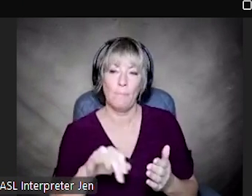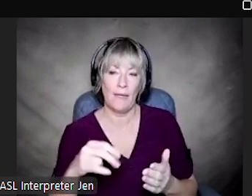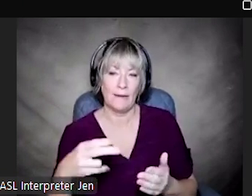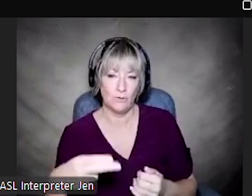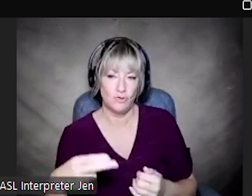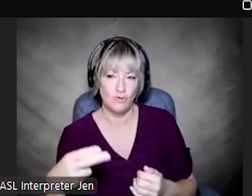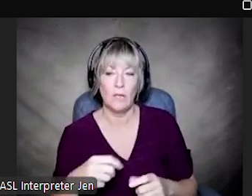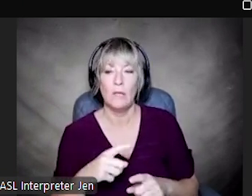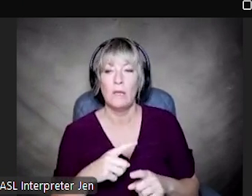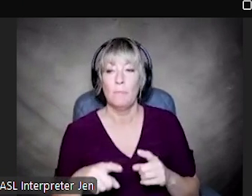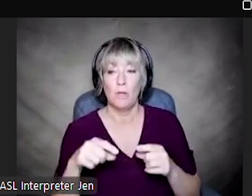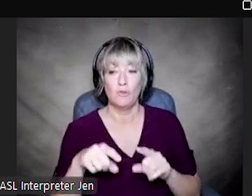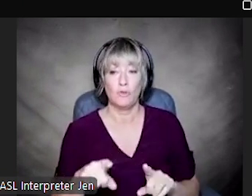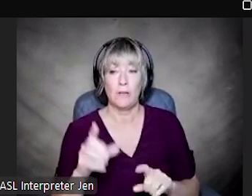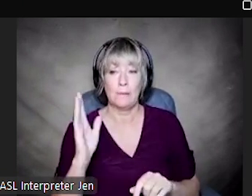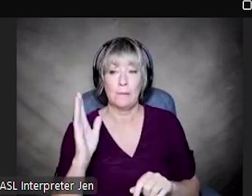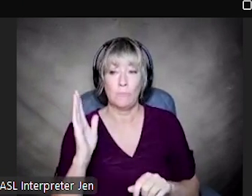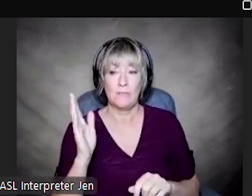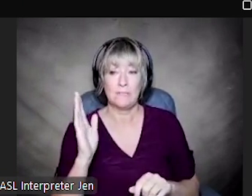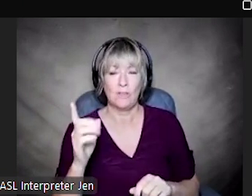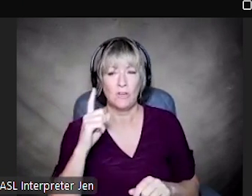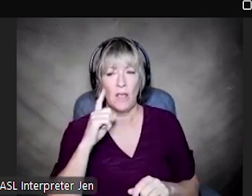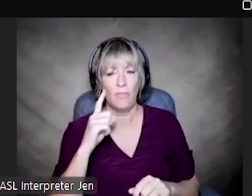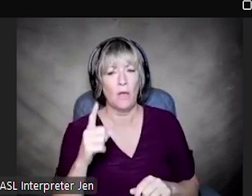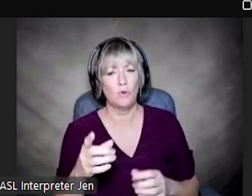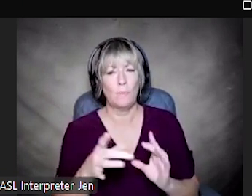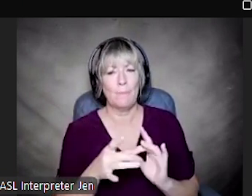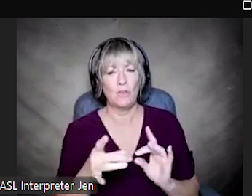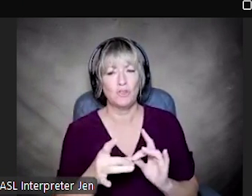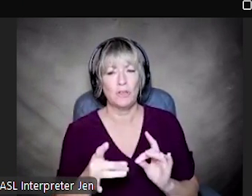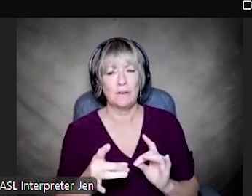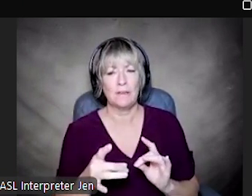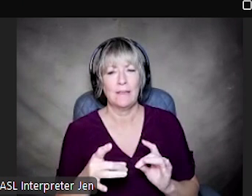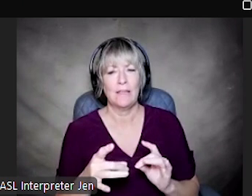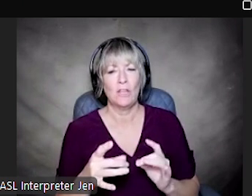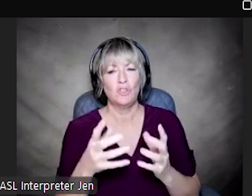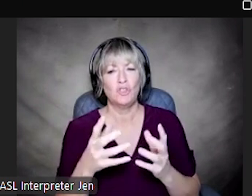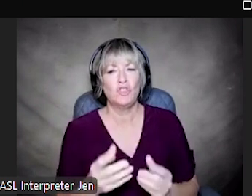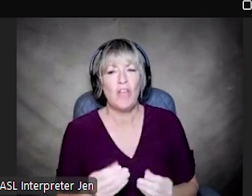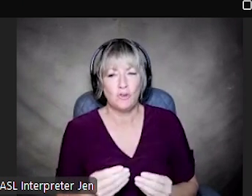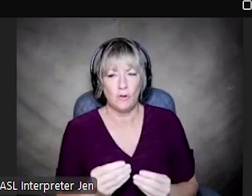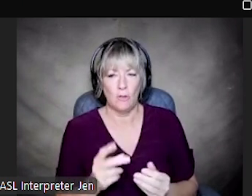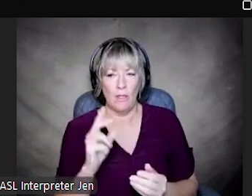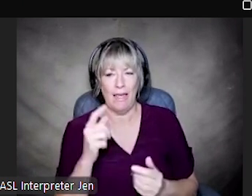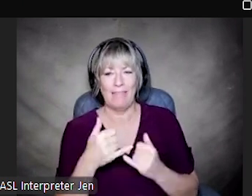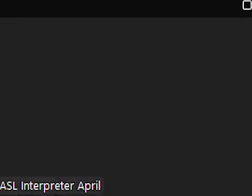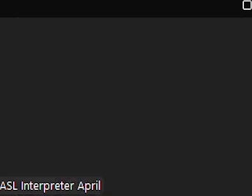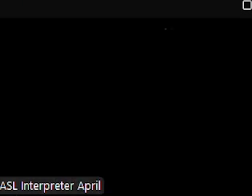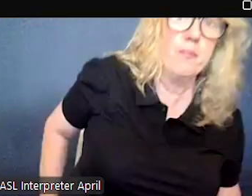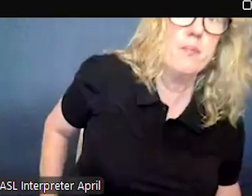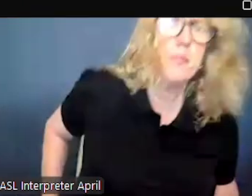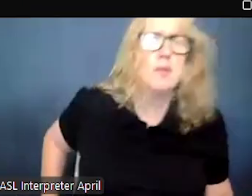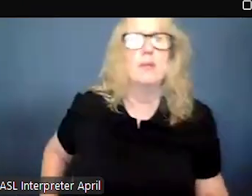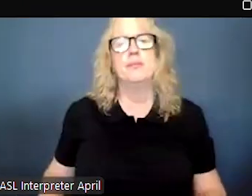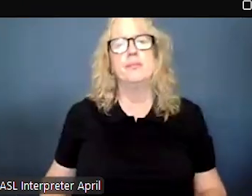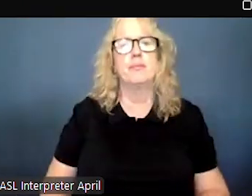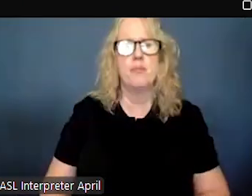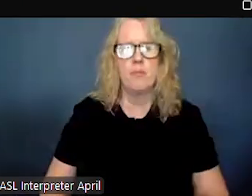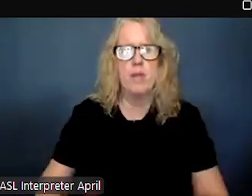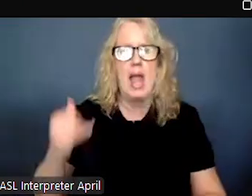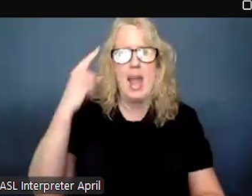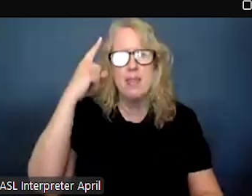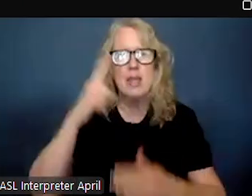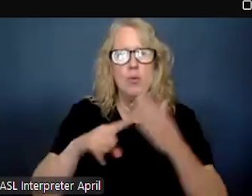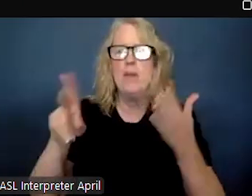history. But during the presentation, I thought you mentioned gentle line of sight. What does that mean? I think